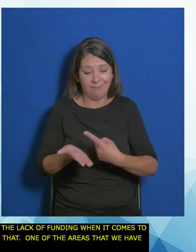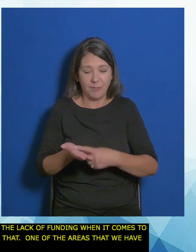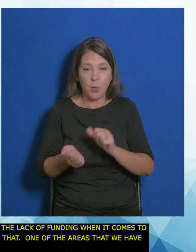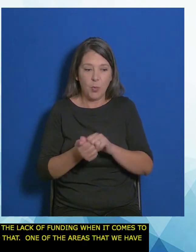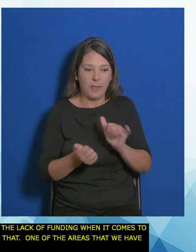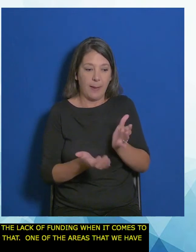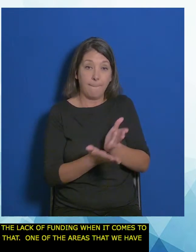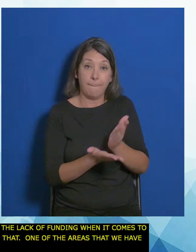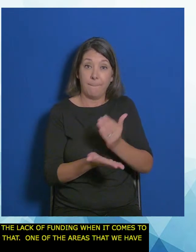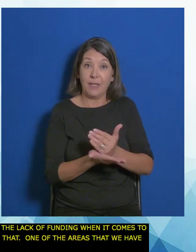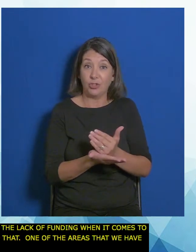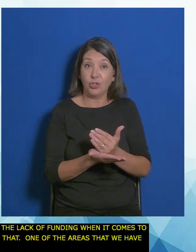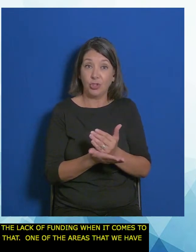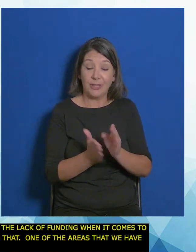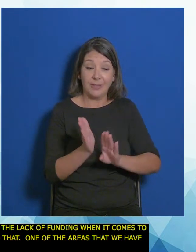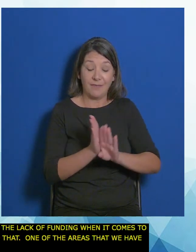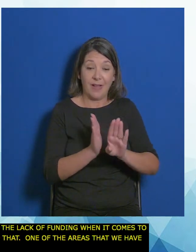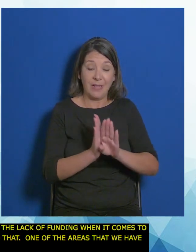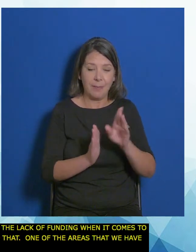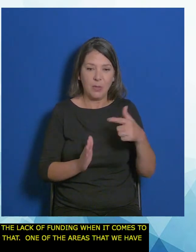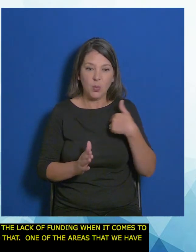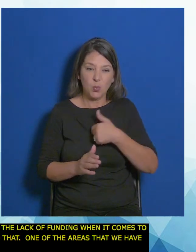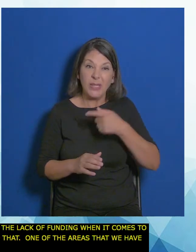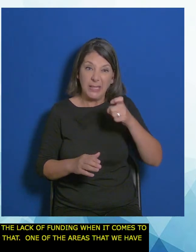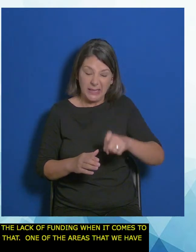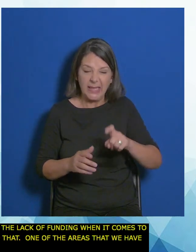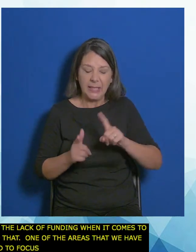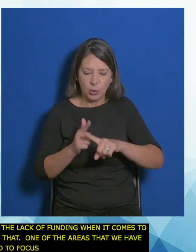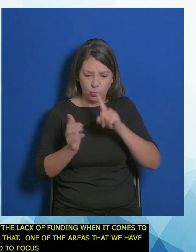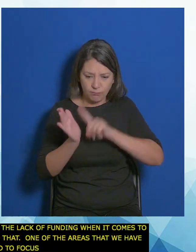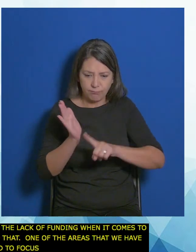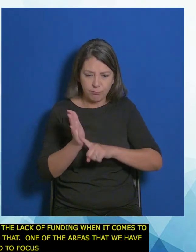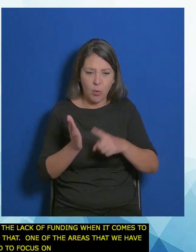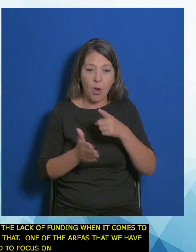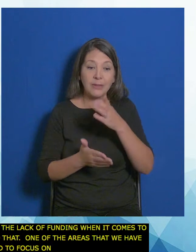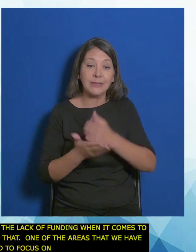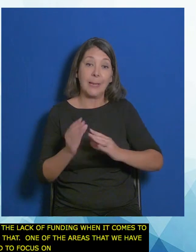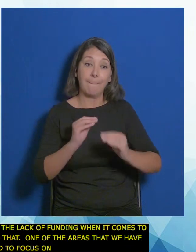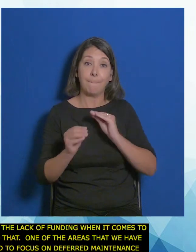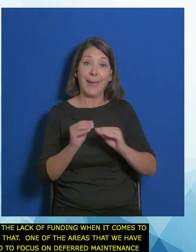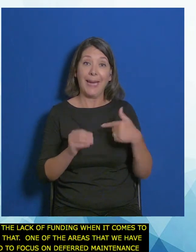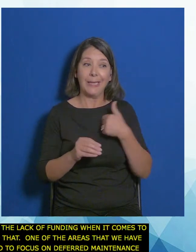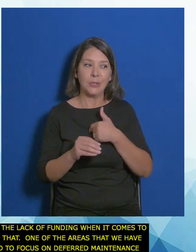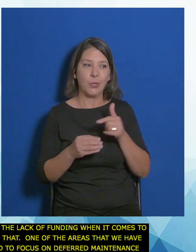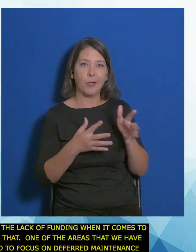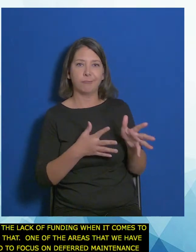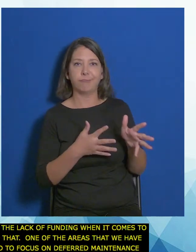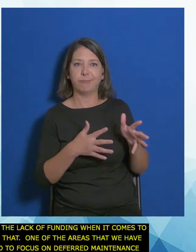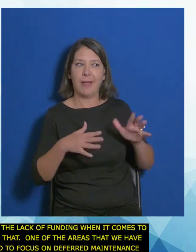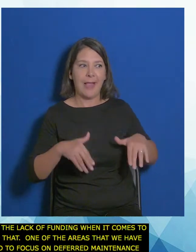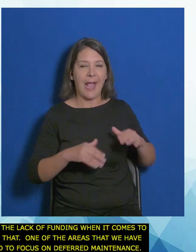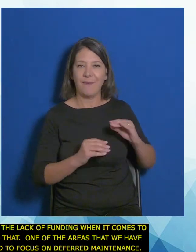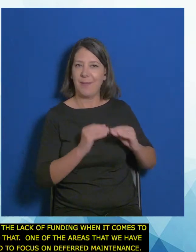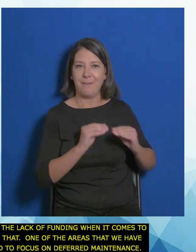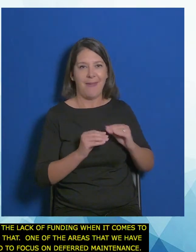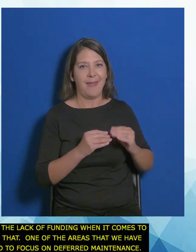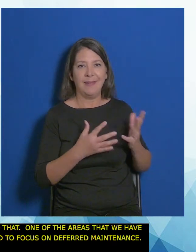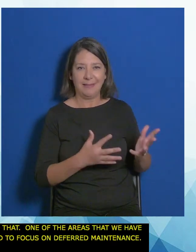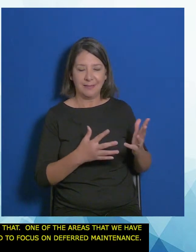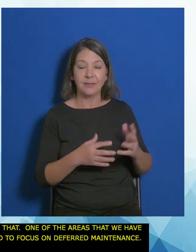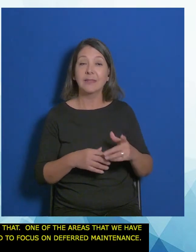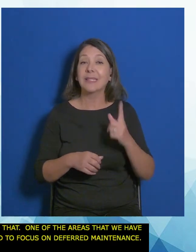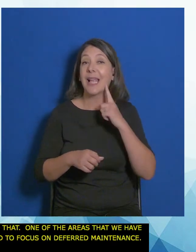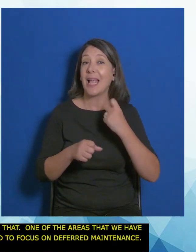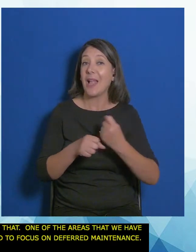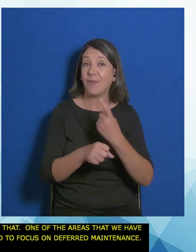development is the need to focus on deferred maintenance. Each year, we do, as part